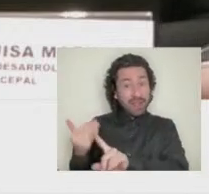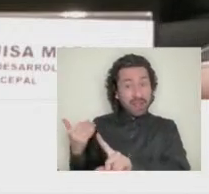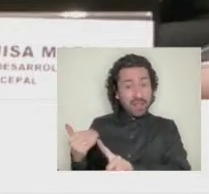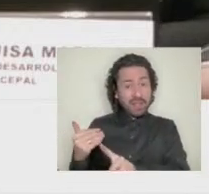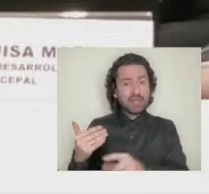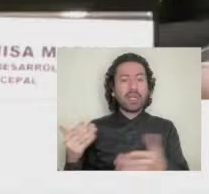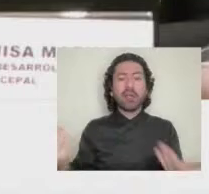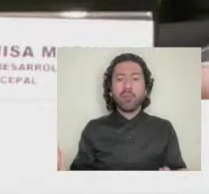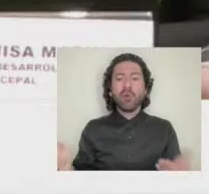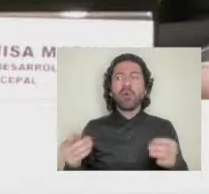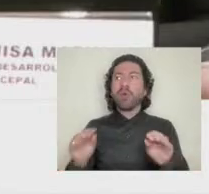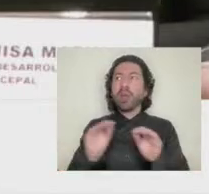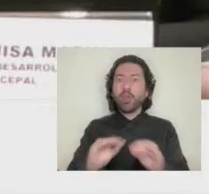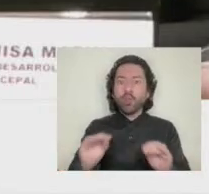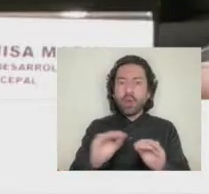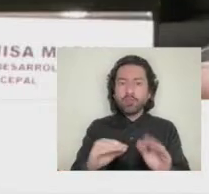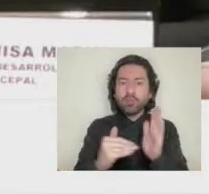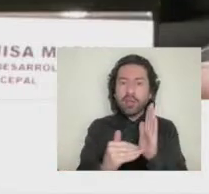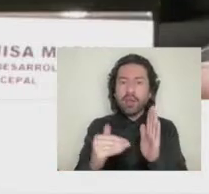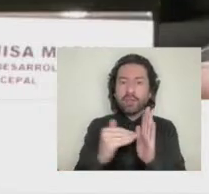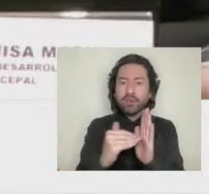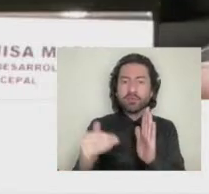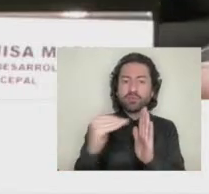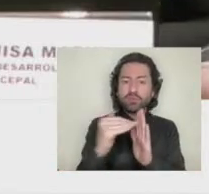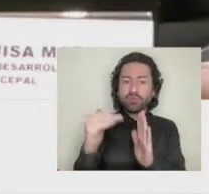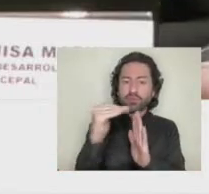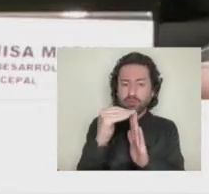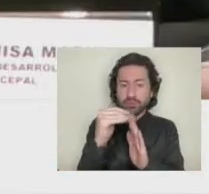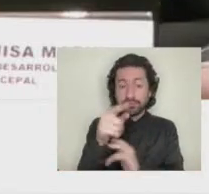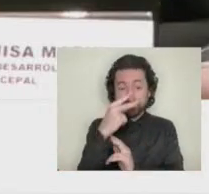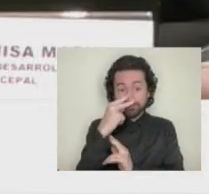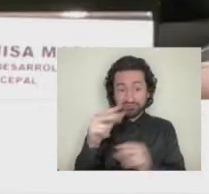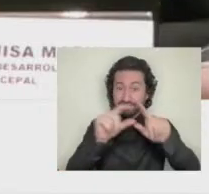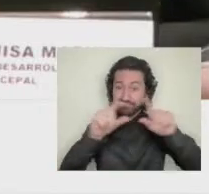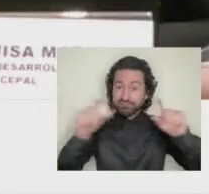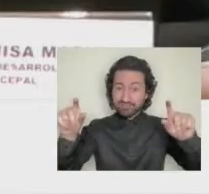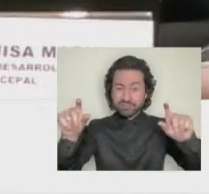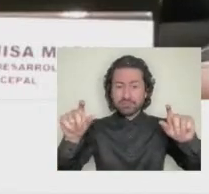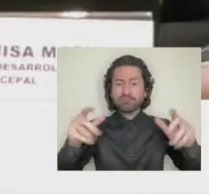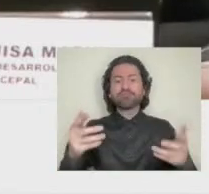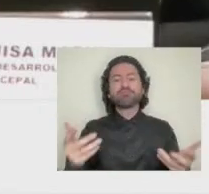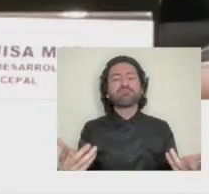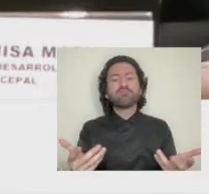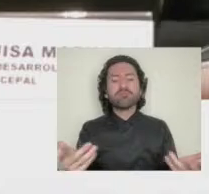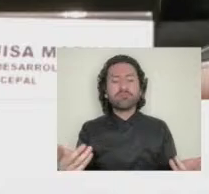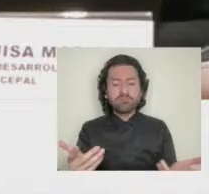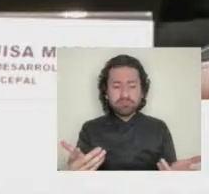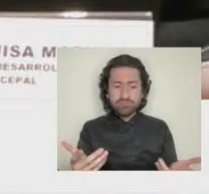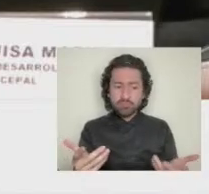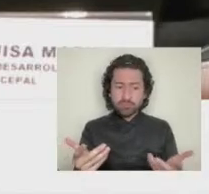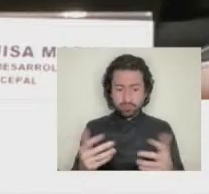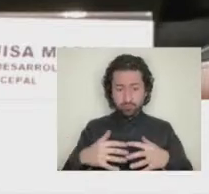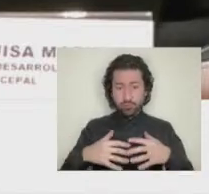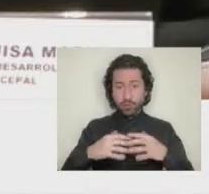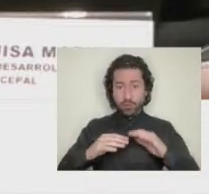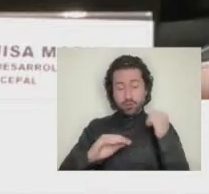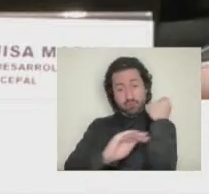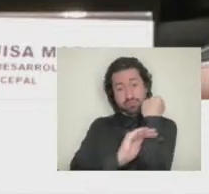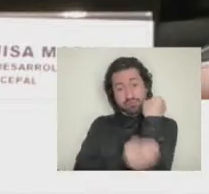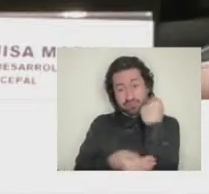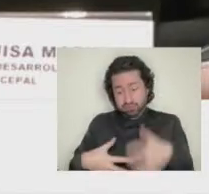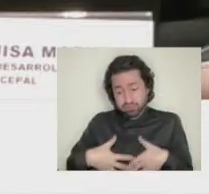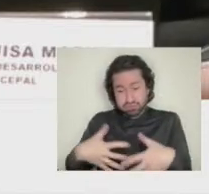also tied to structural pillars within the social inequality matrix. Here we can see on this